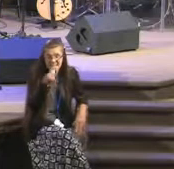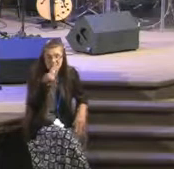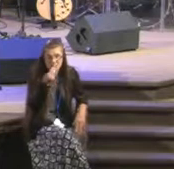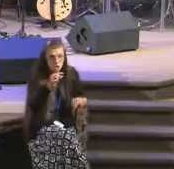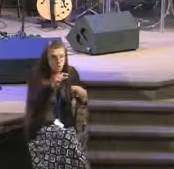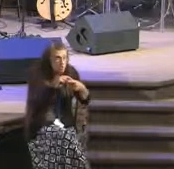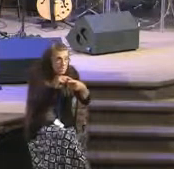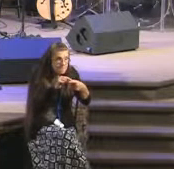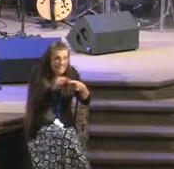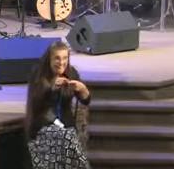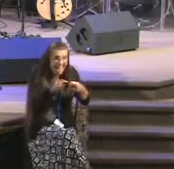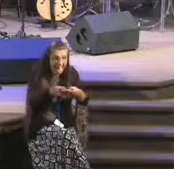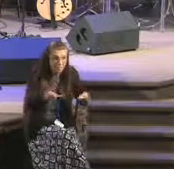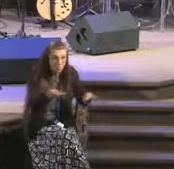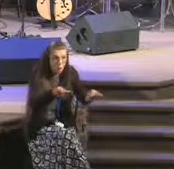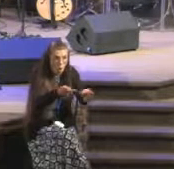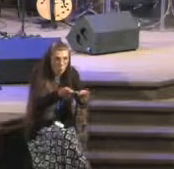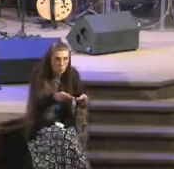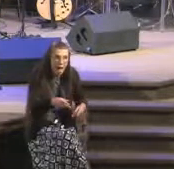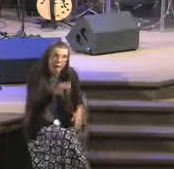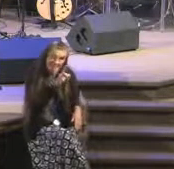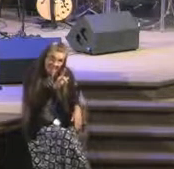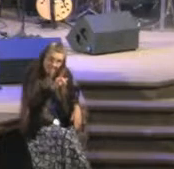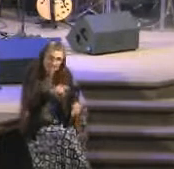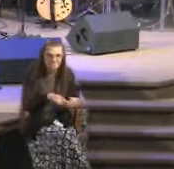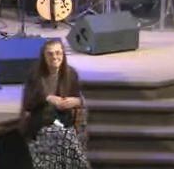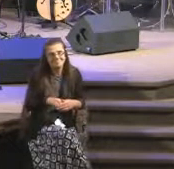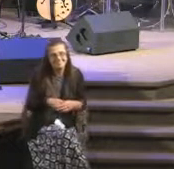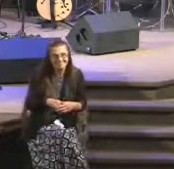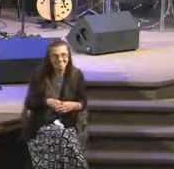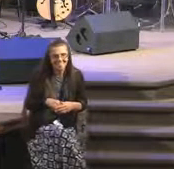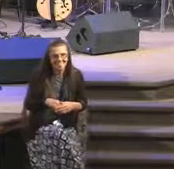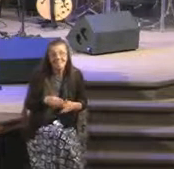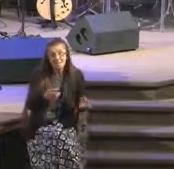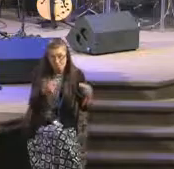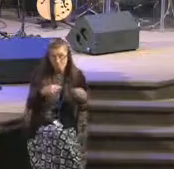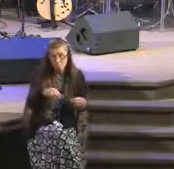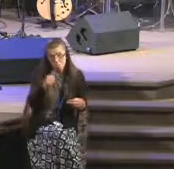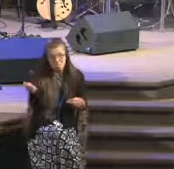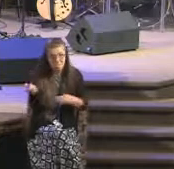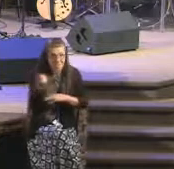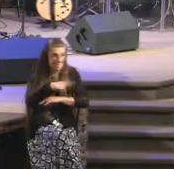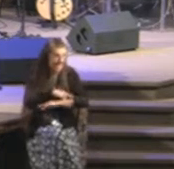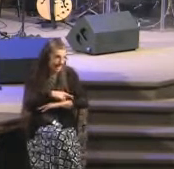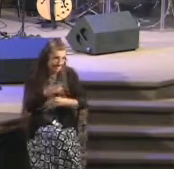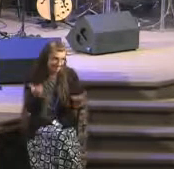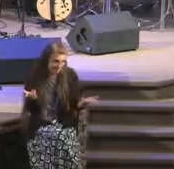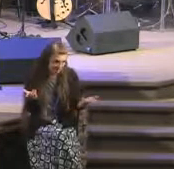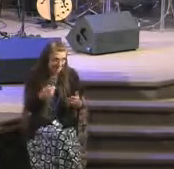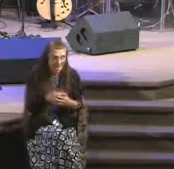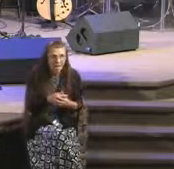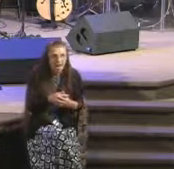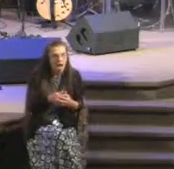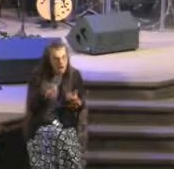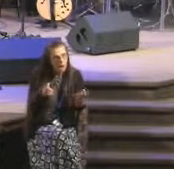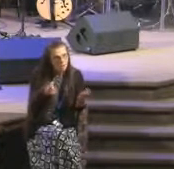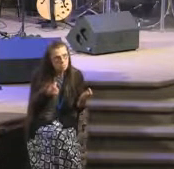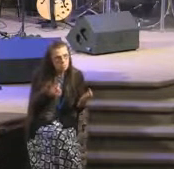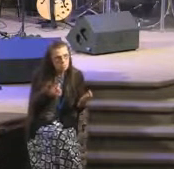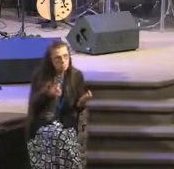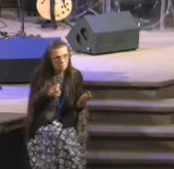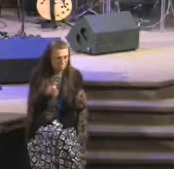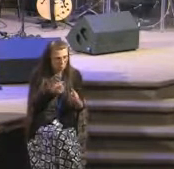Trish. I love you, because she brought one the other day. I'll do something that offends